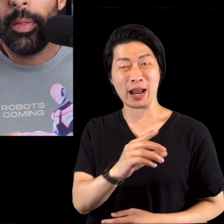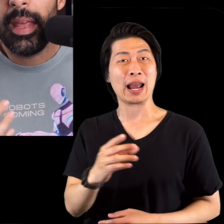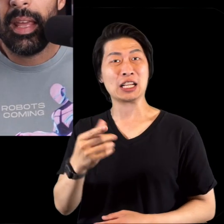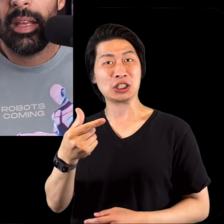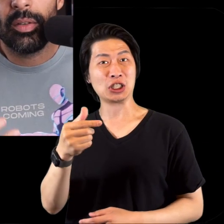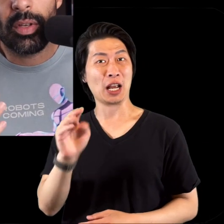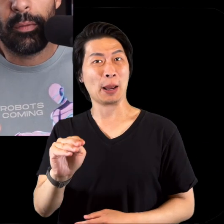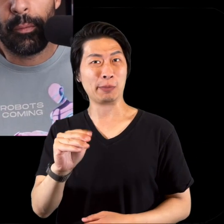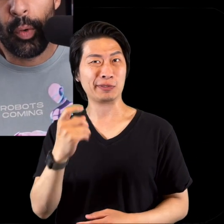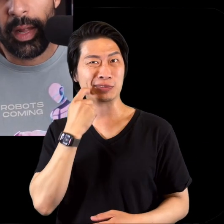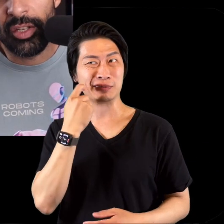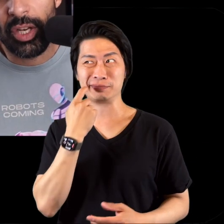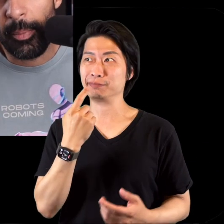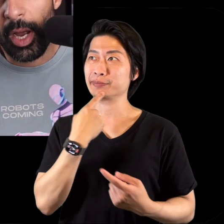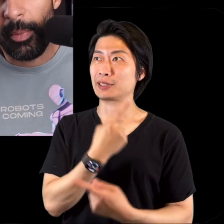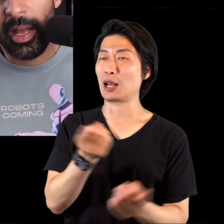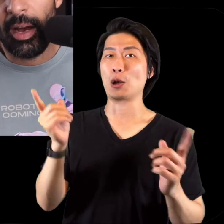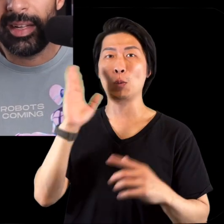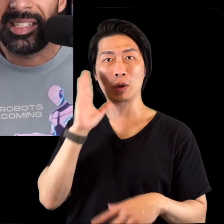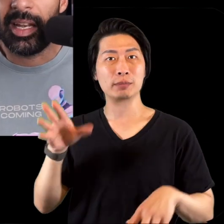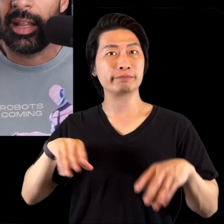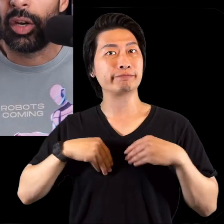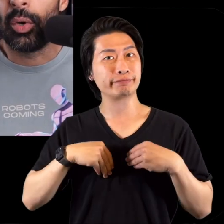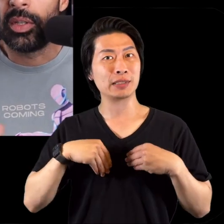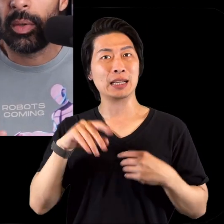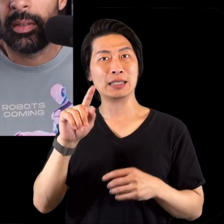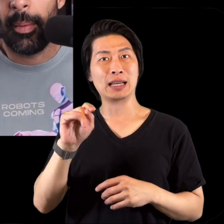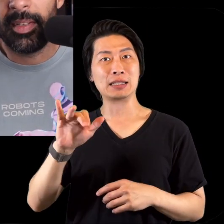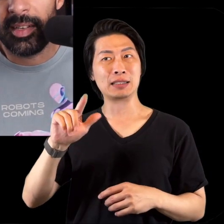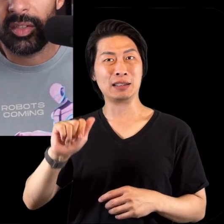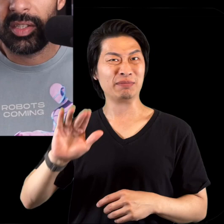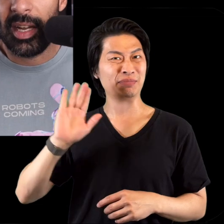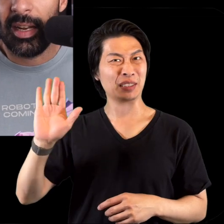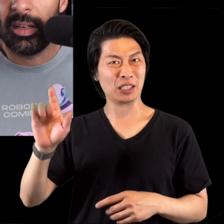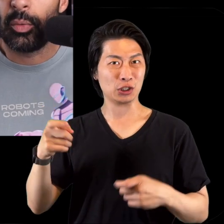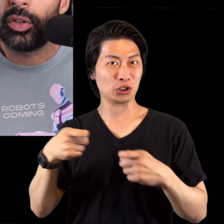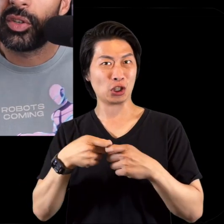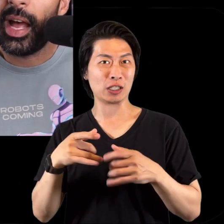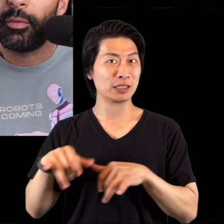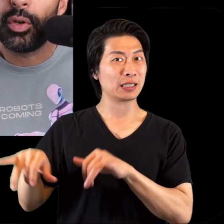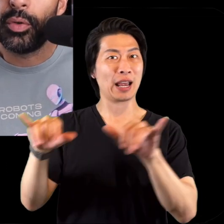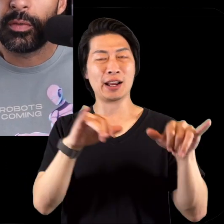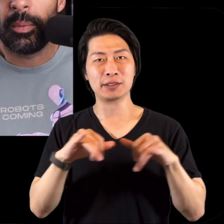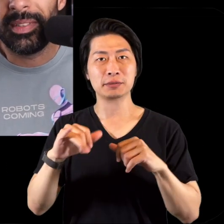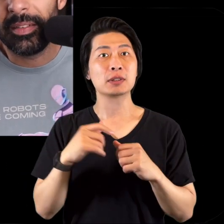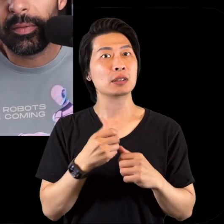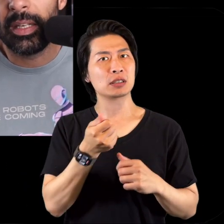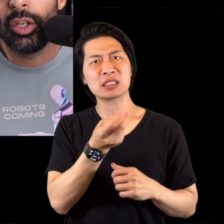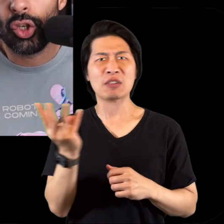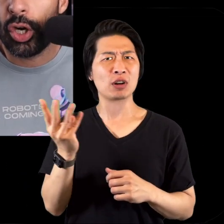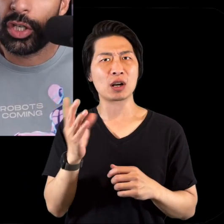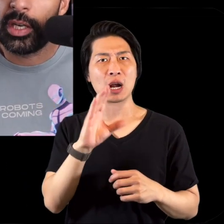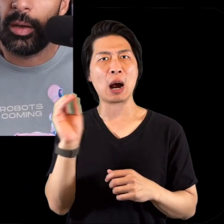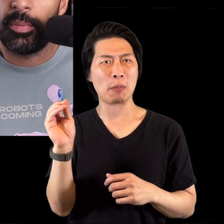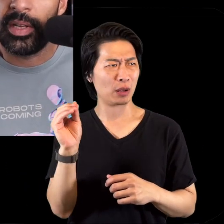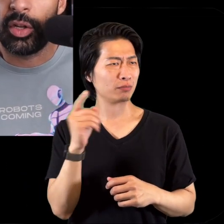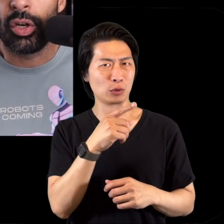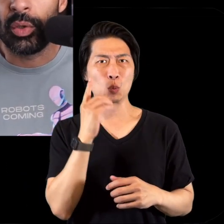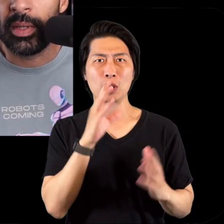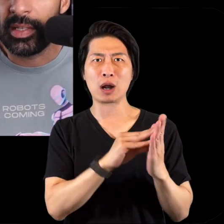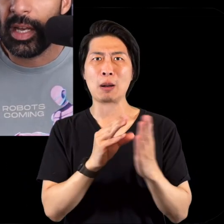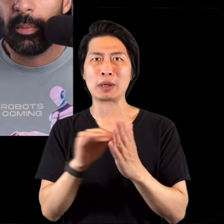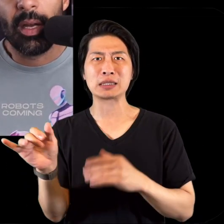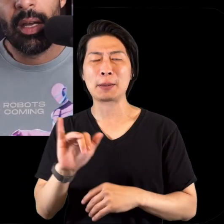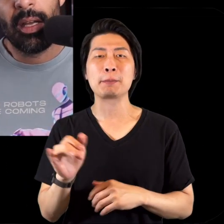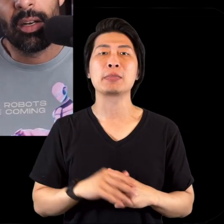Now, on the heels of Ford and GM coming out and saying they're going to adopt Tesla's standard, we also have news from different charging companies that are